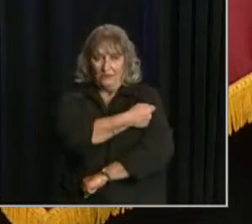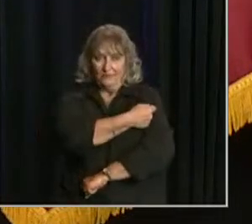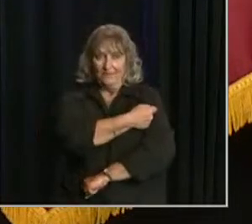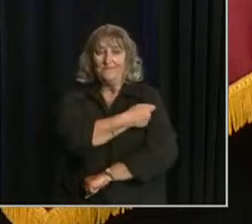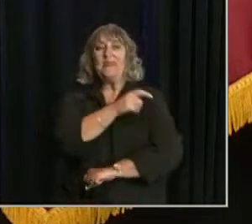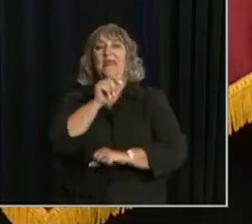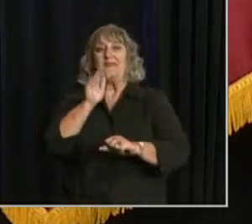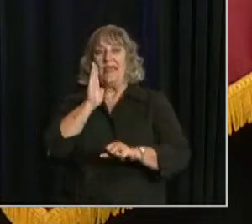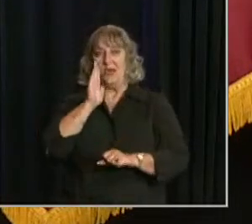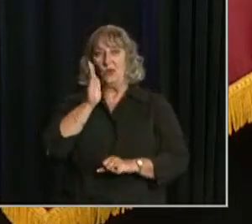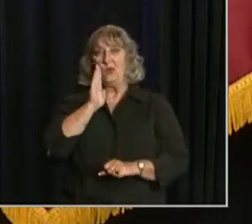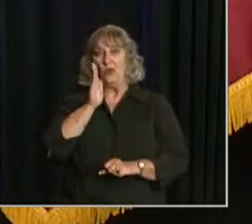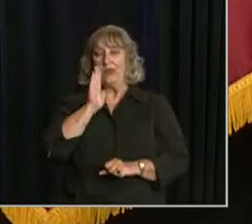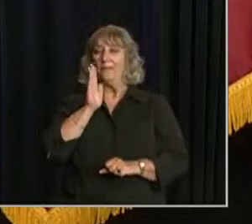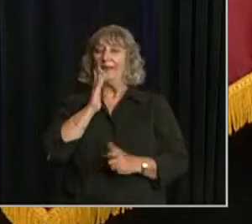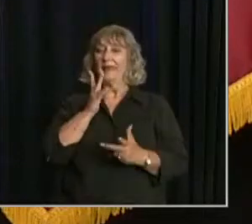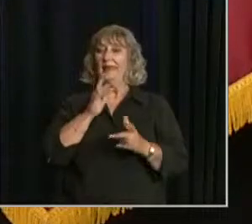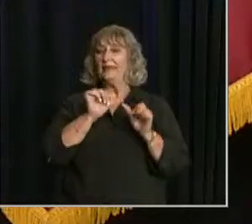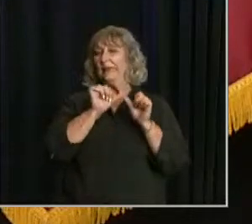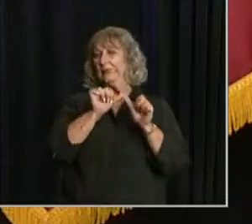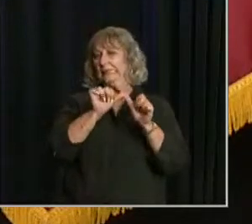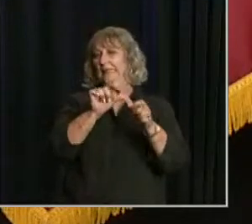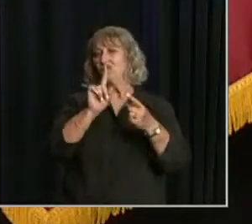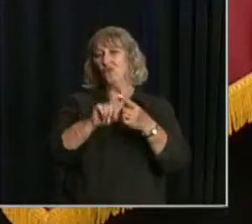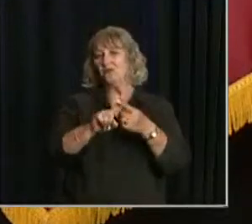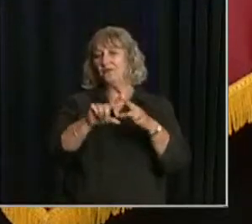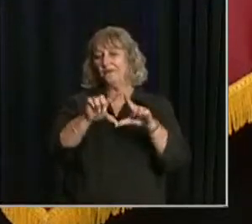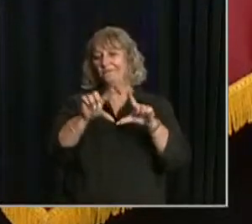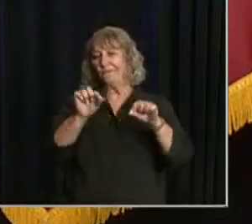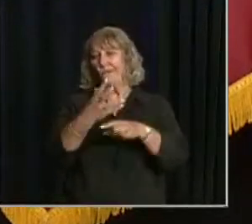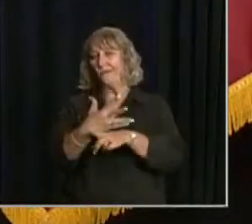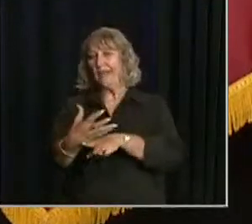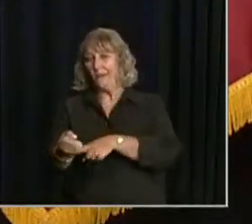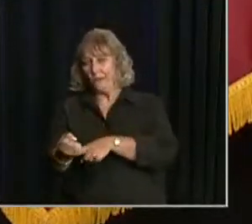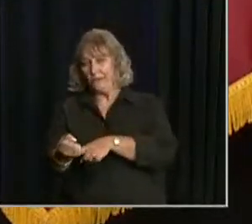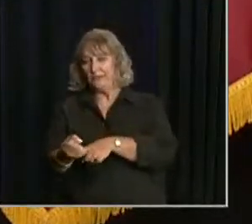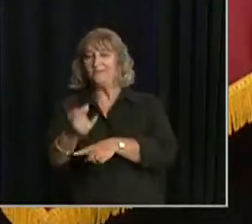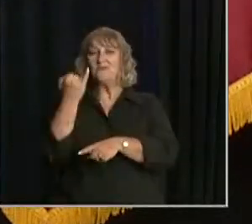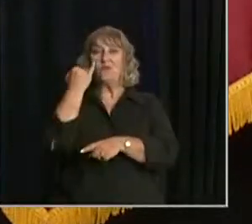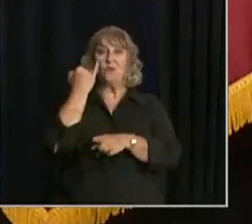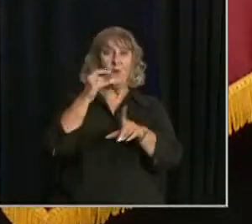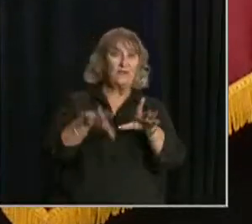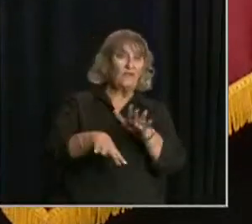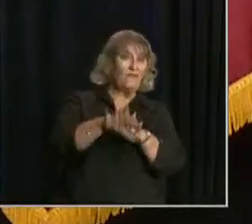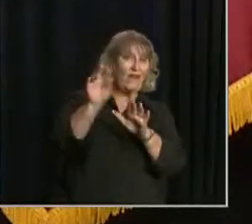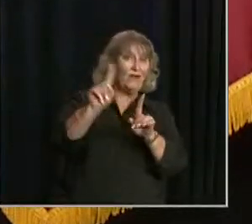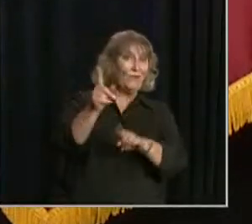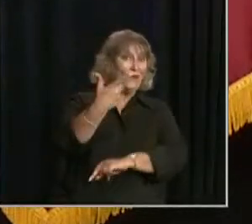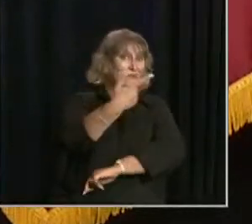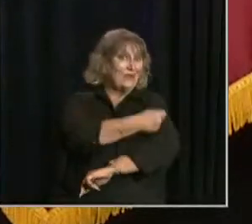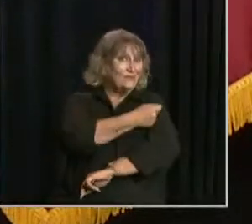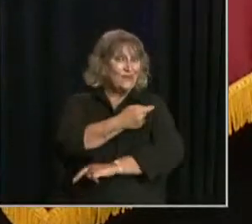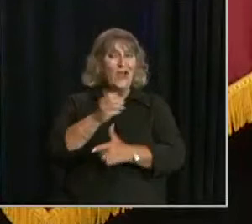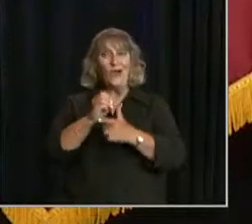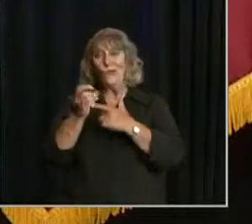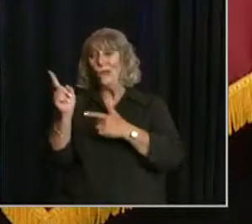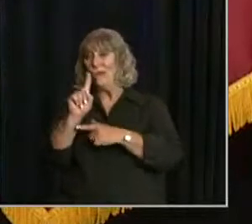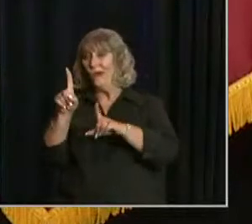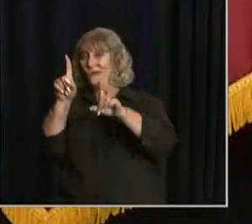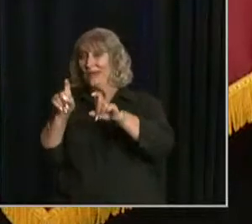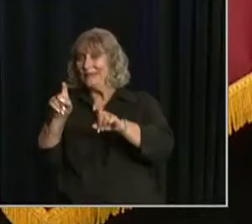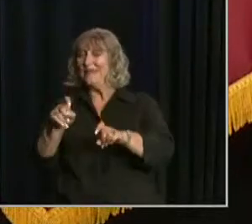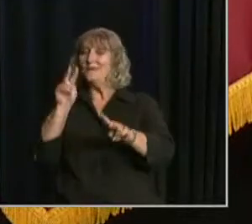be available until supplies last. To find a testing location or a vaccine clinic, you can visit our website,